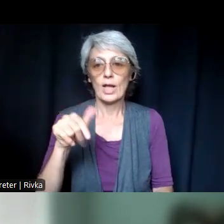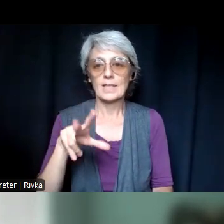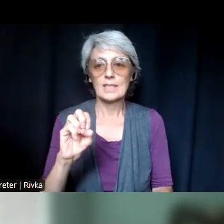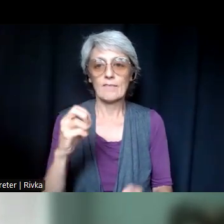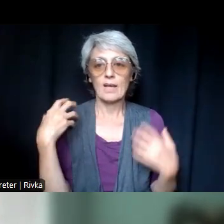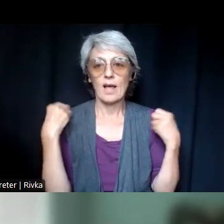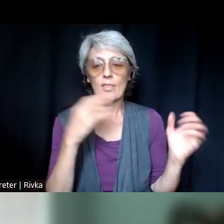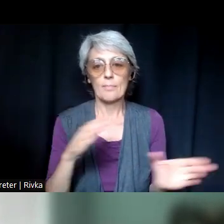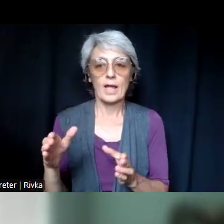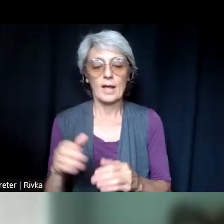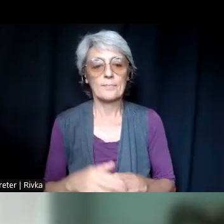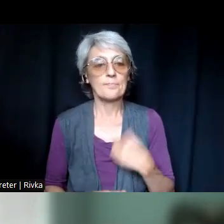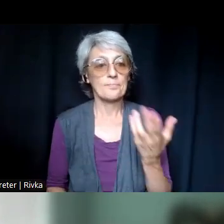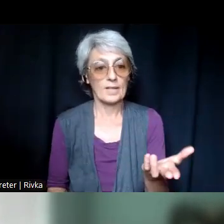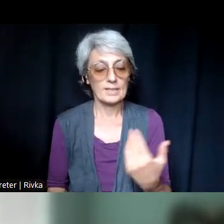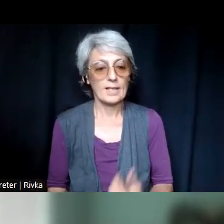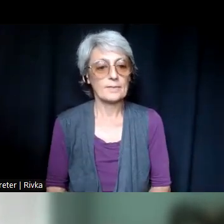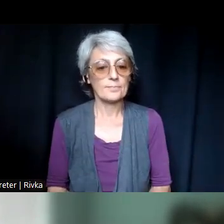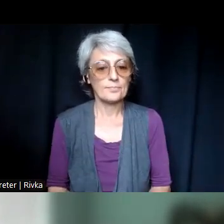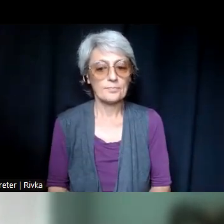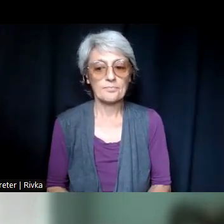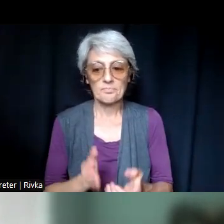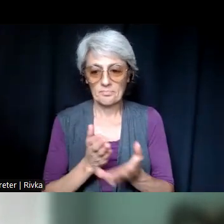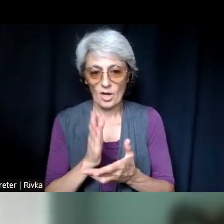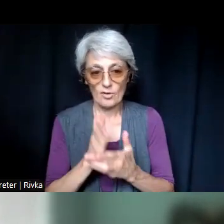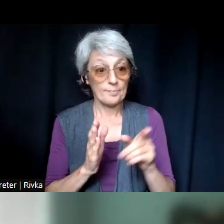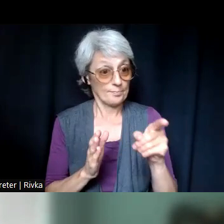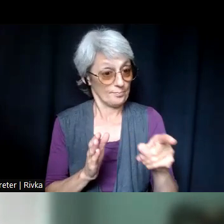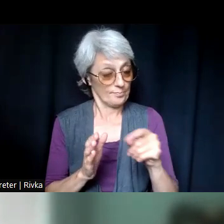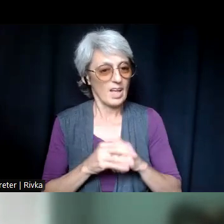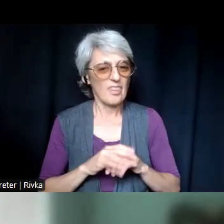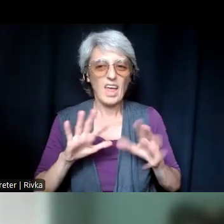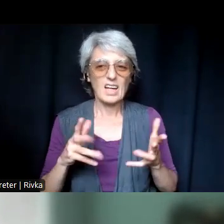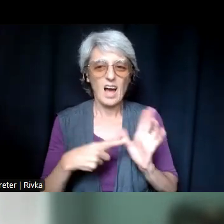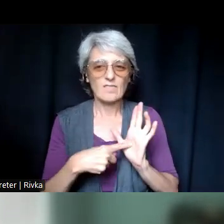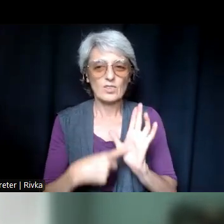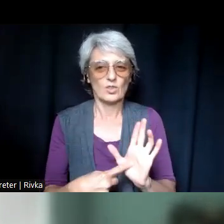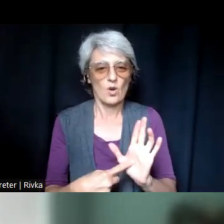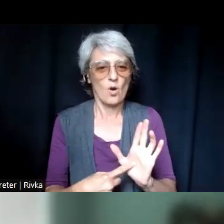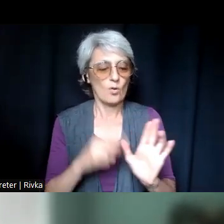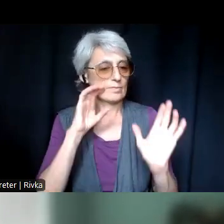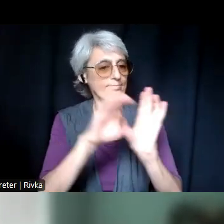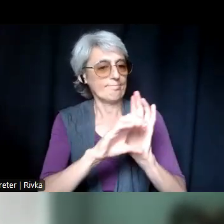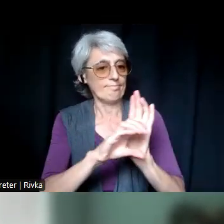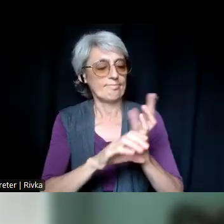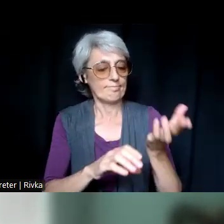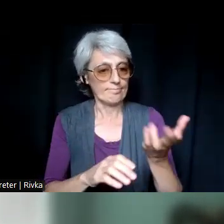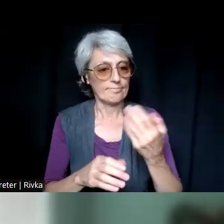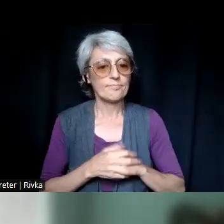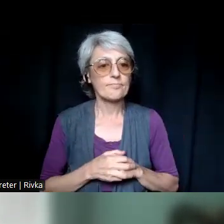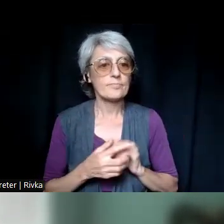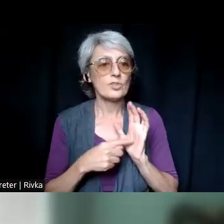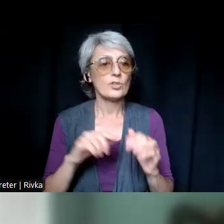Next slide, please. All right, so this slide just kind of gives you a visual representation of the